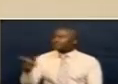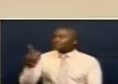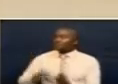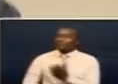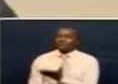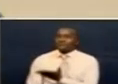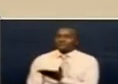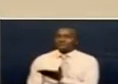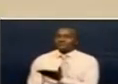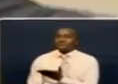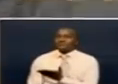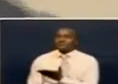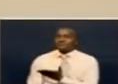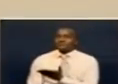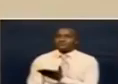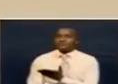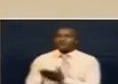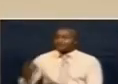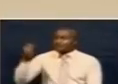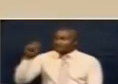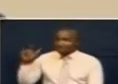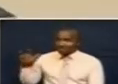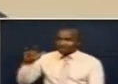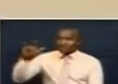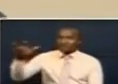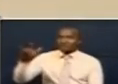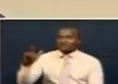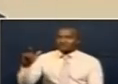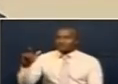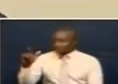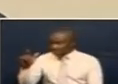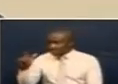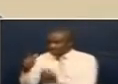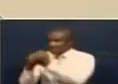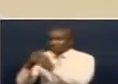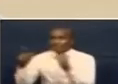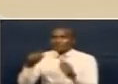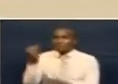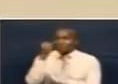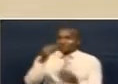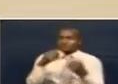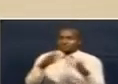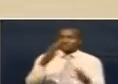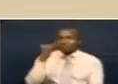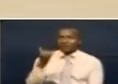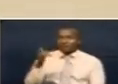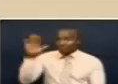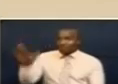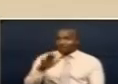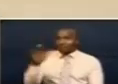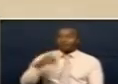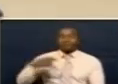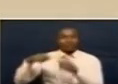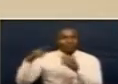Mm. Why do you salvage Kenya Airways and you abandon another major company like Mumias Sugar Company? In Parliament, I oppose